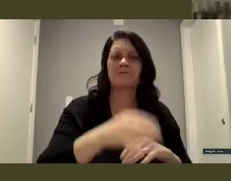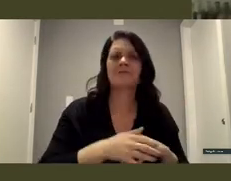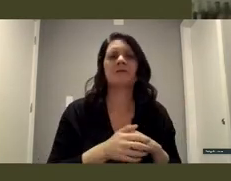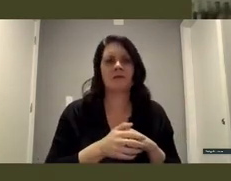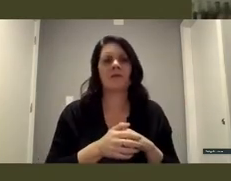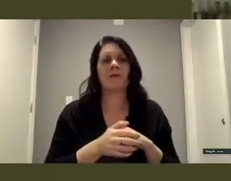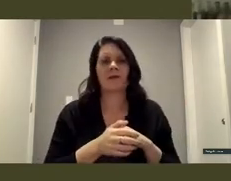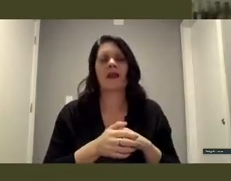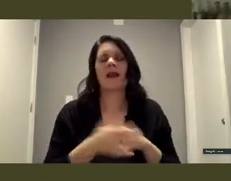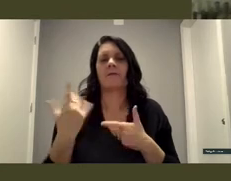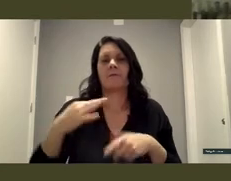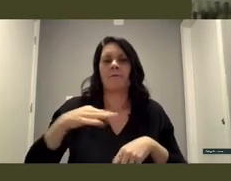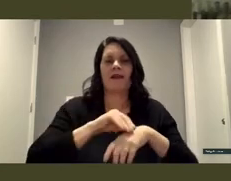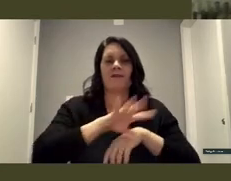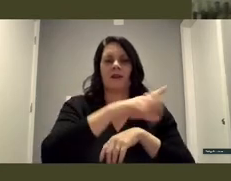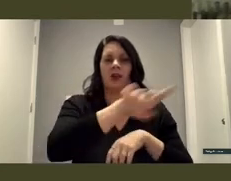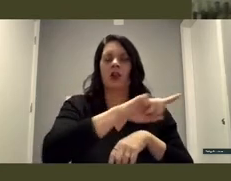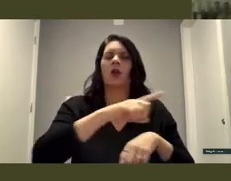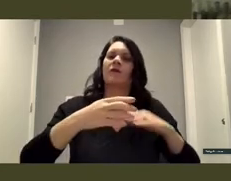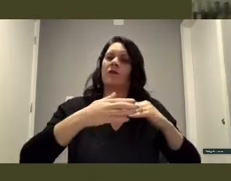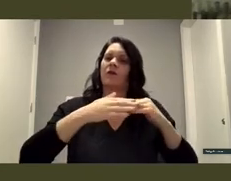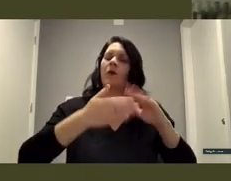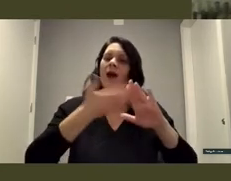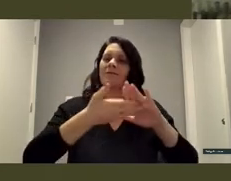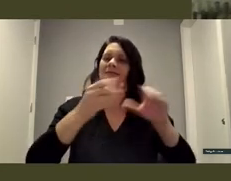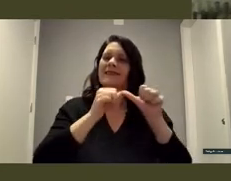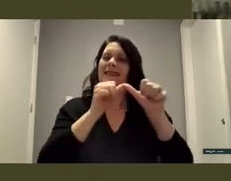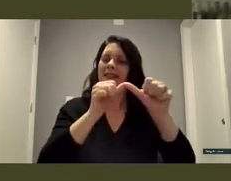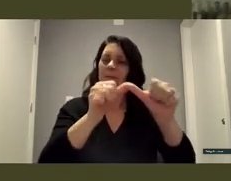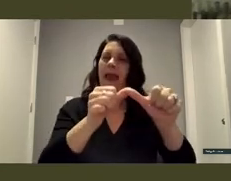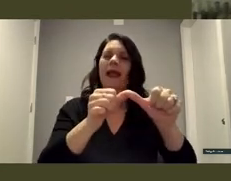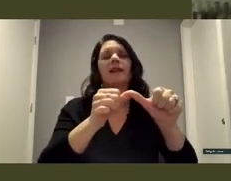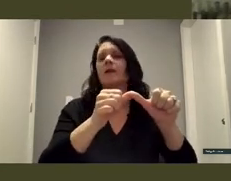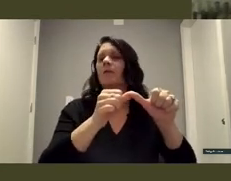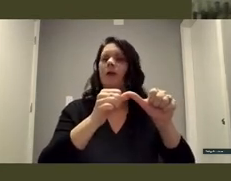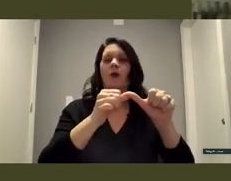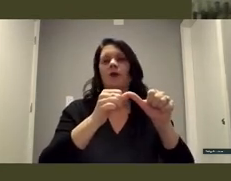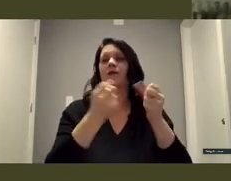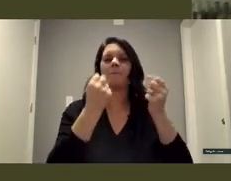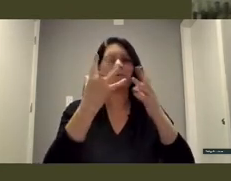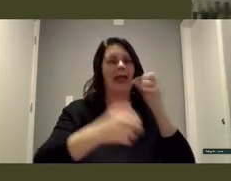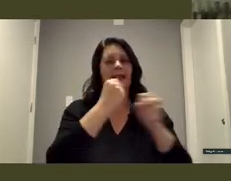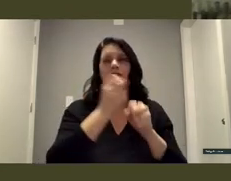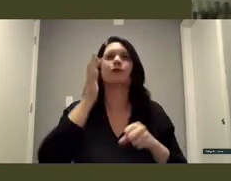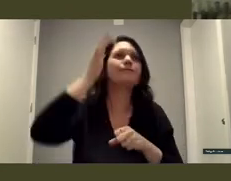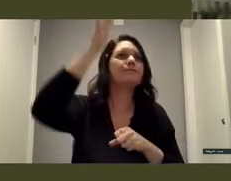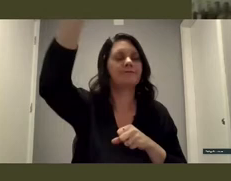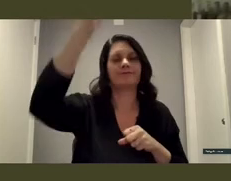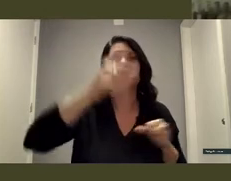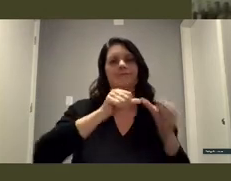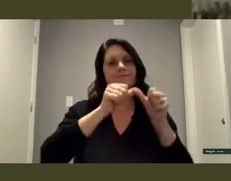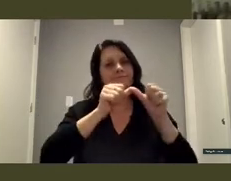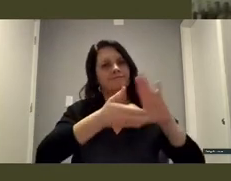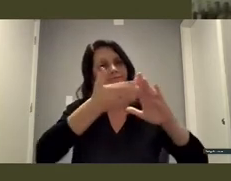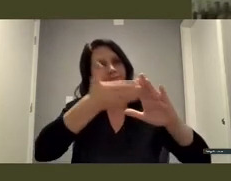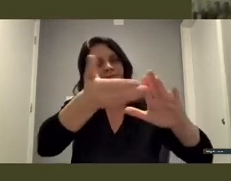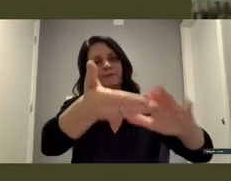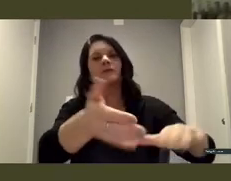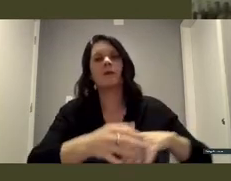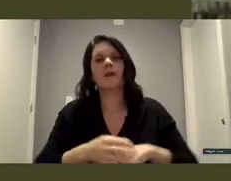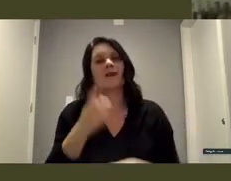the support sustainable system for our future generations. So that's what we are actually working on, those things. For that, you know, it has